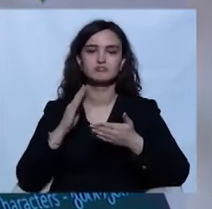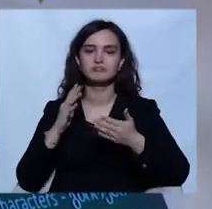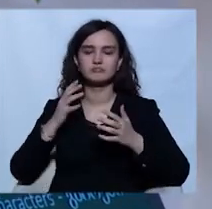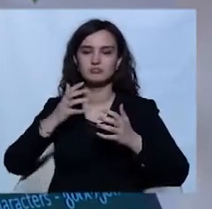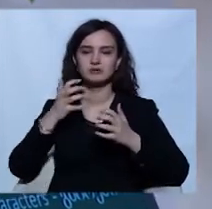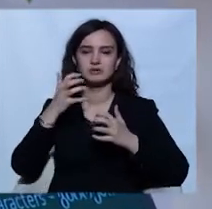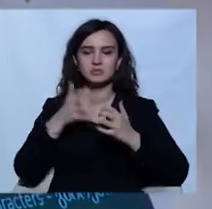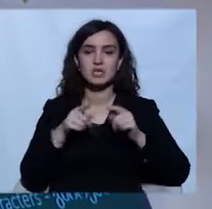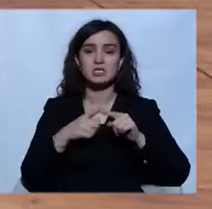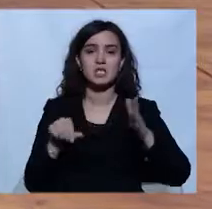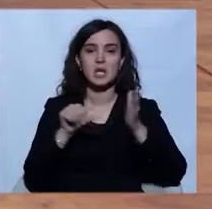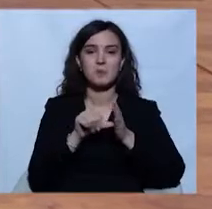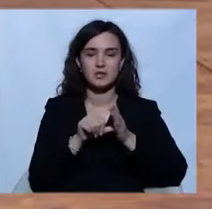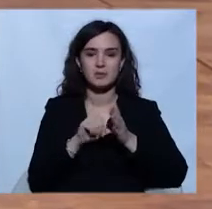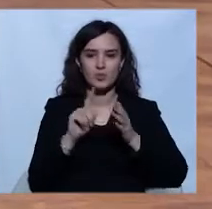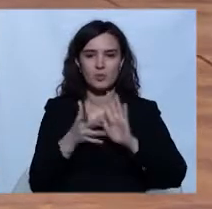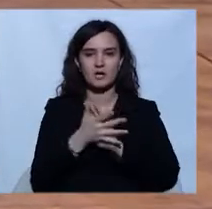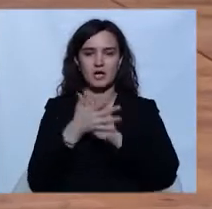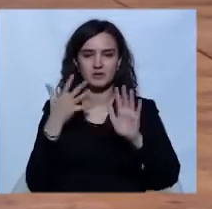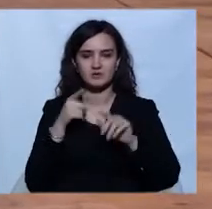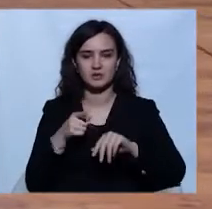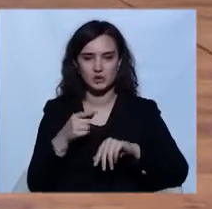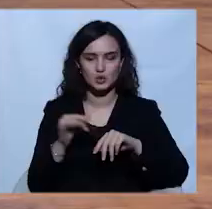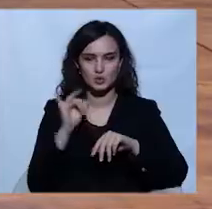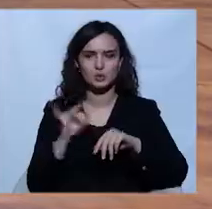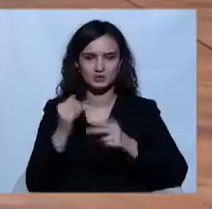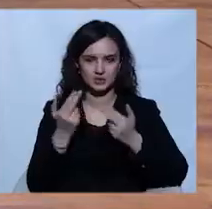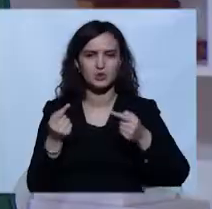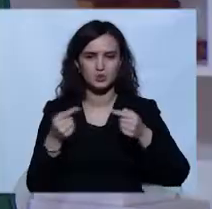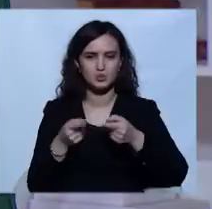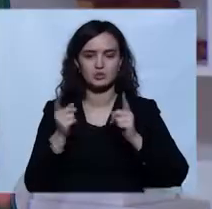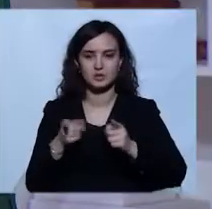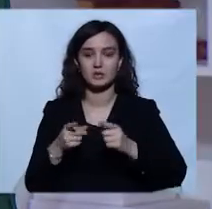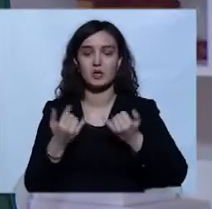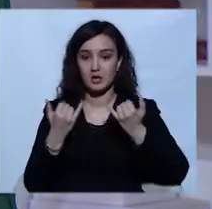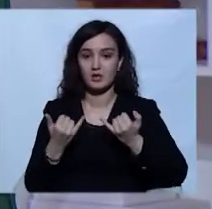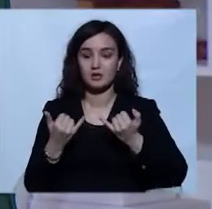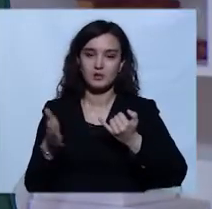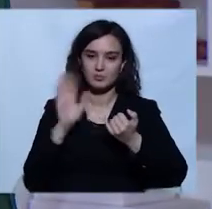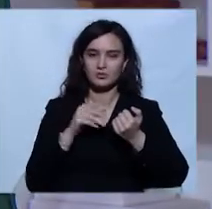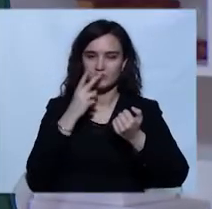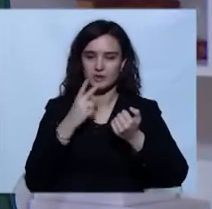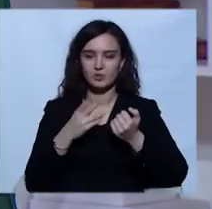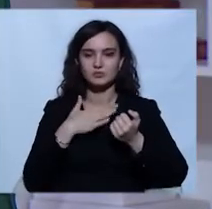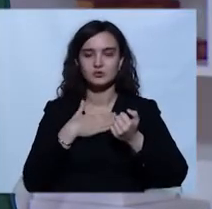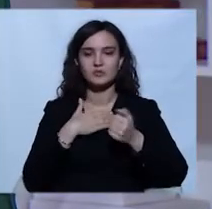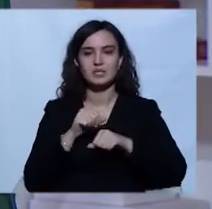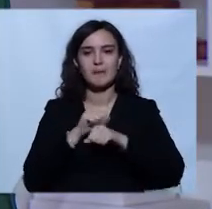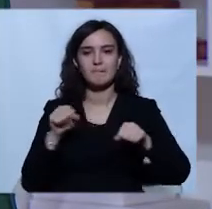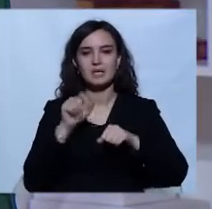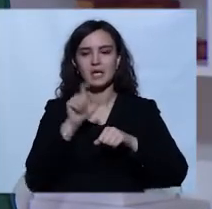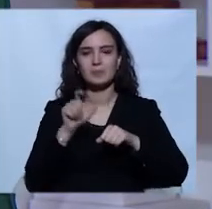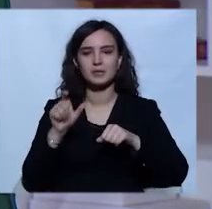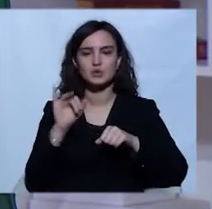and this can help your understanding of the story. Definitely. Now we'll take a look at our hero of the